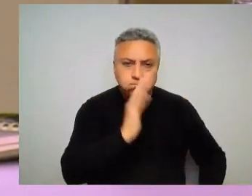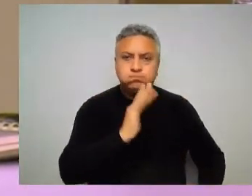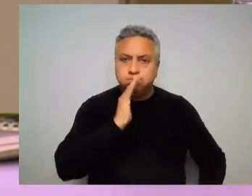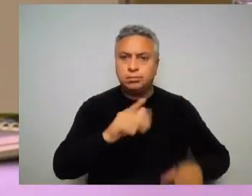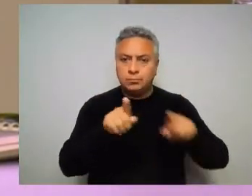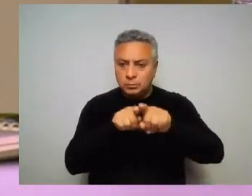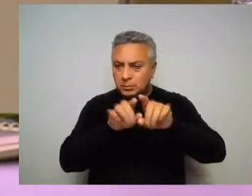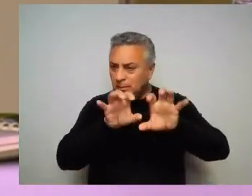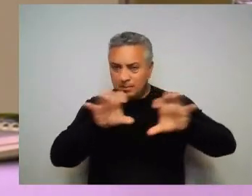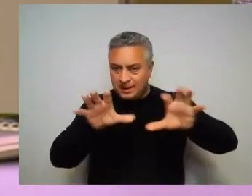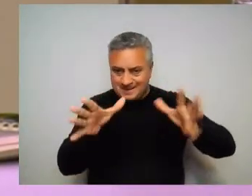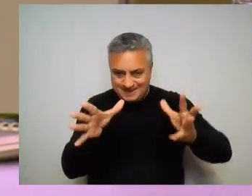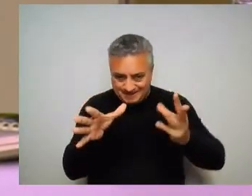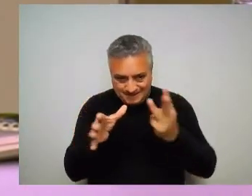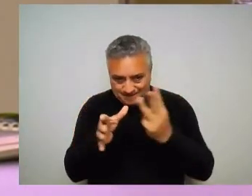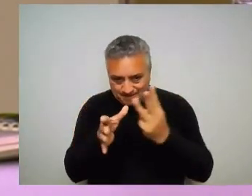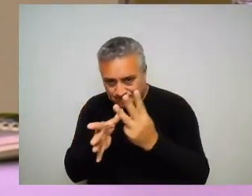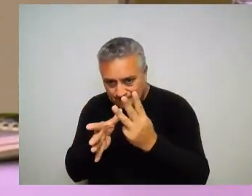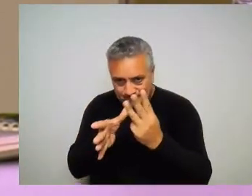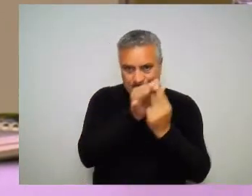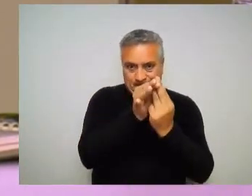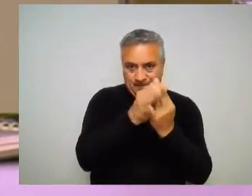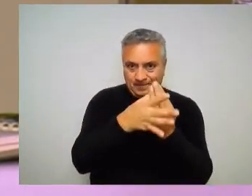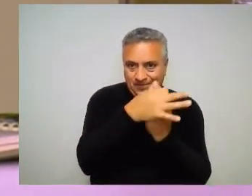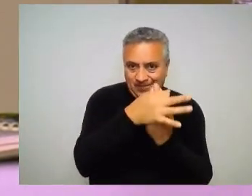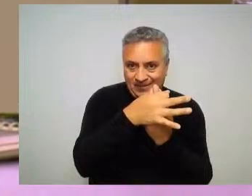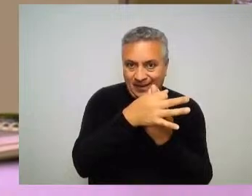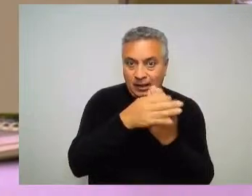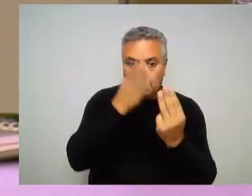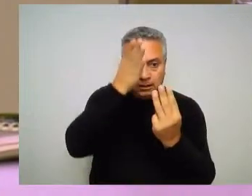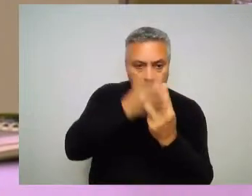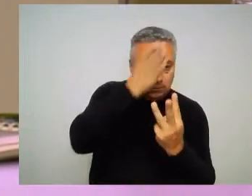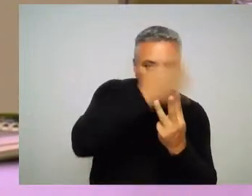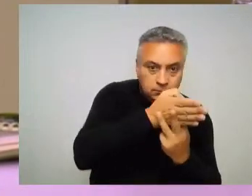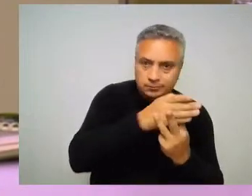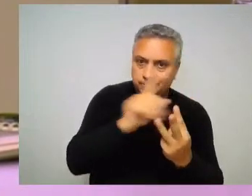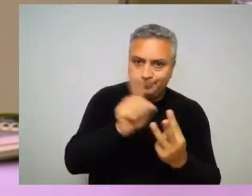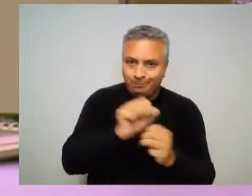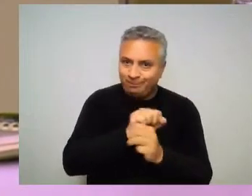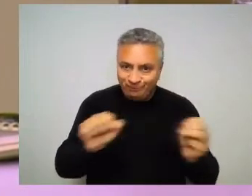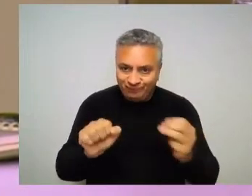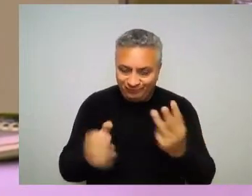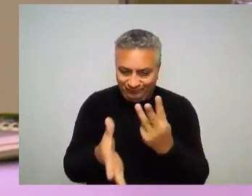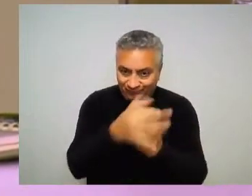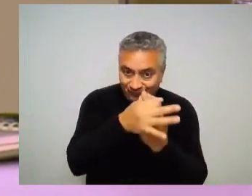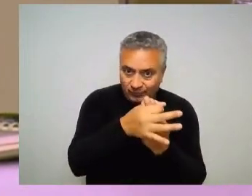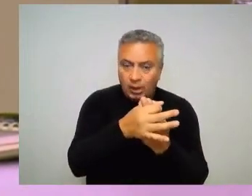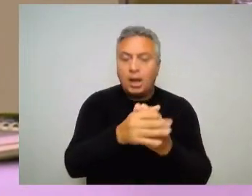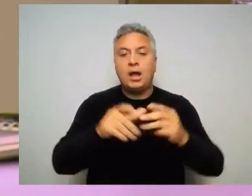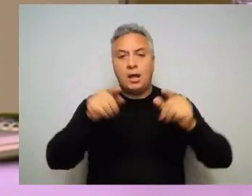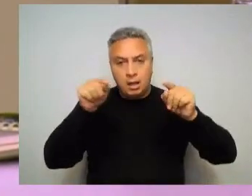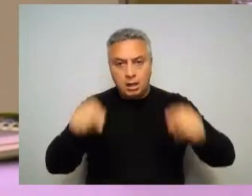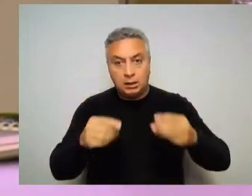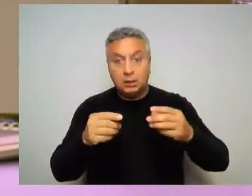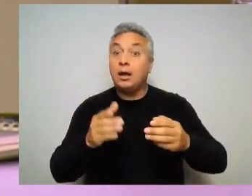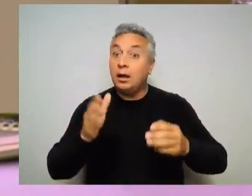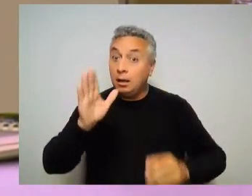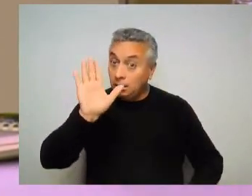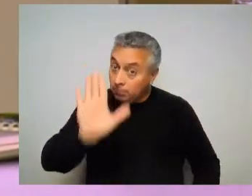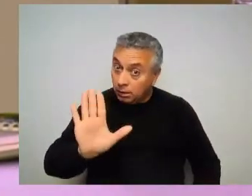and innovation as something that is indivisible. But nonetheless, those are three different things that need to